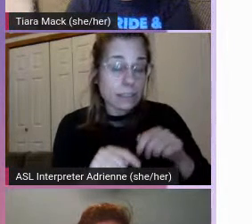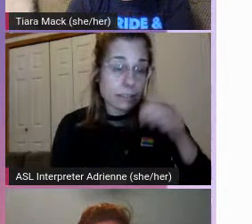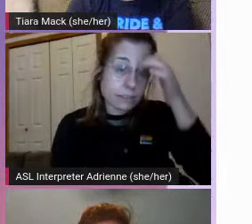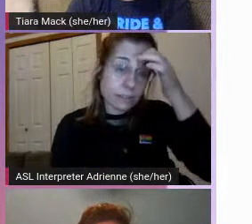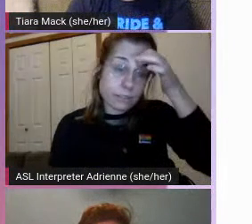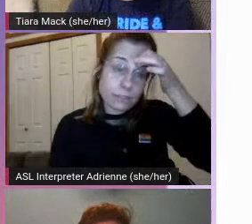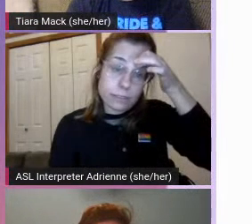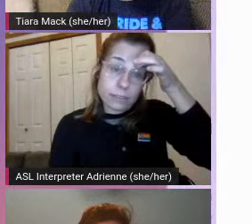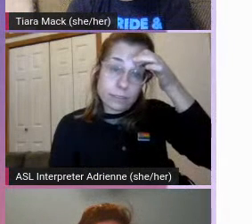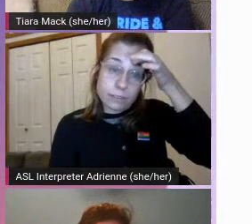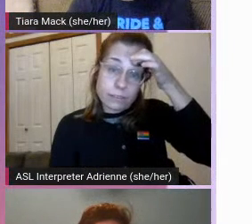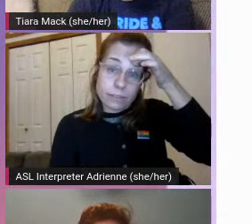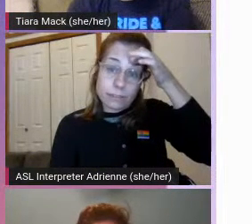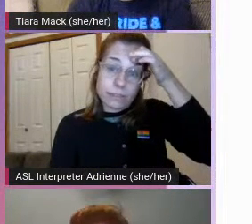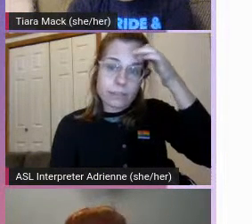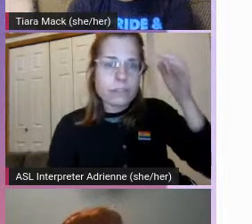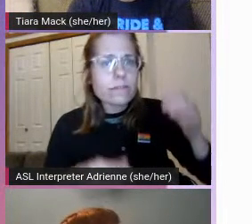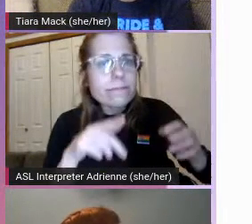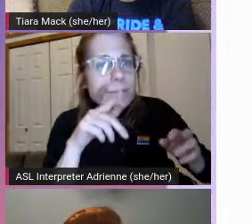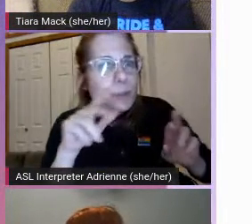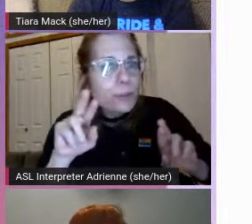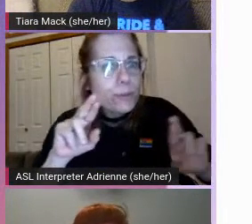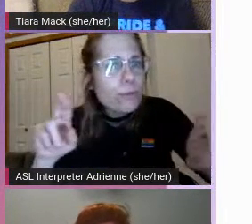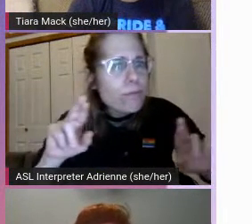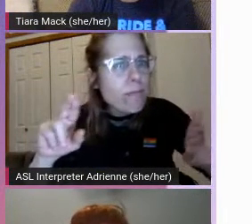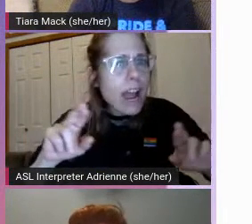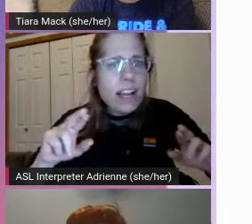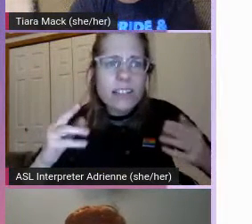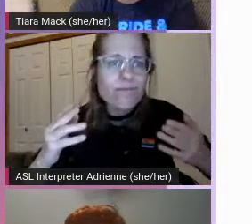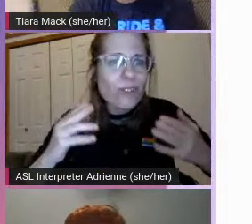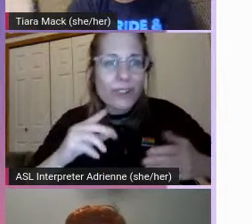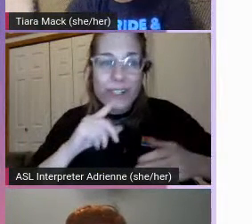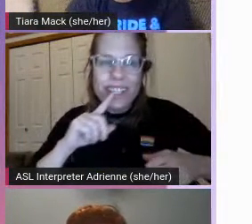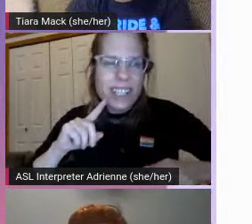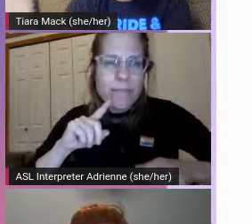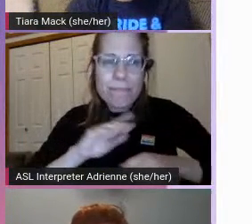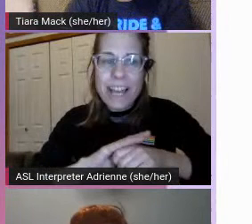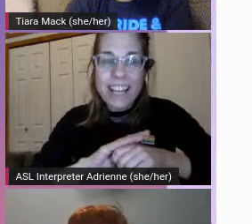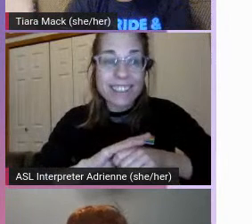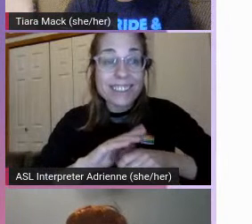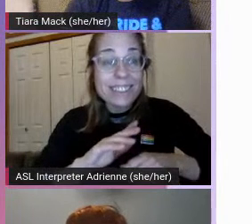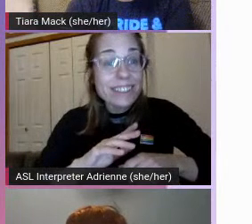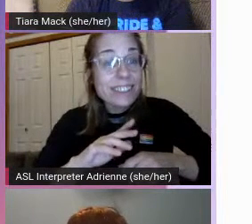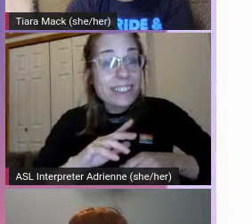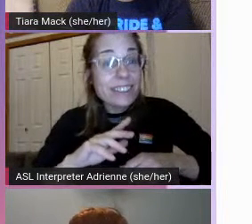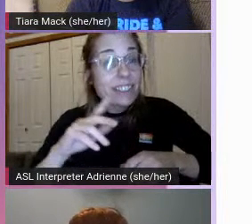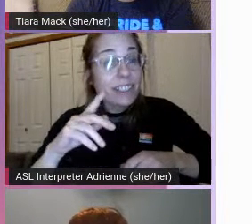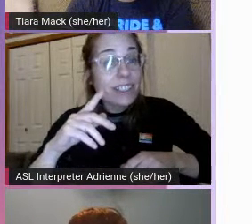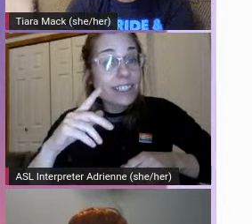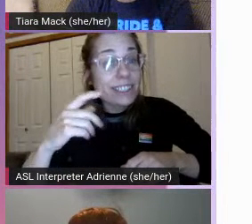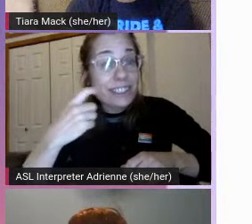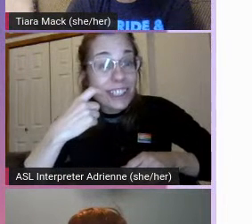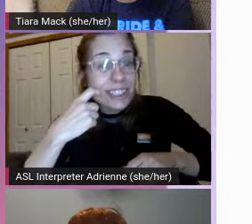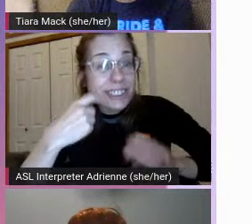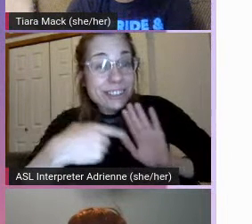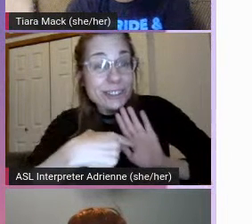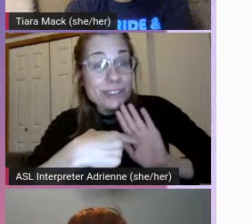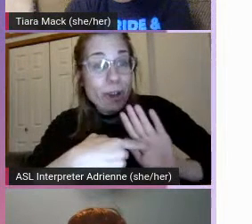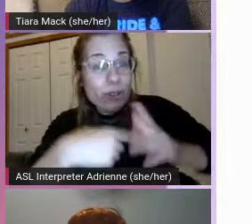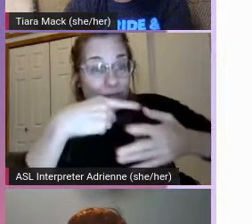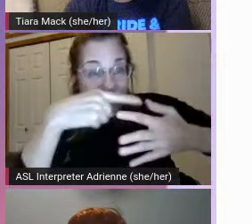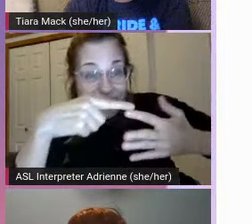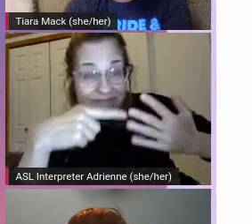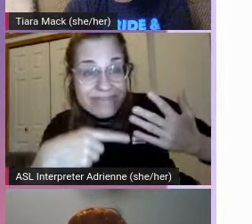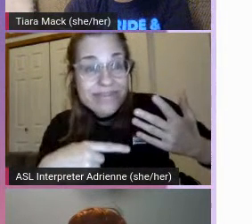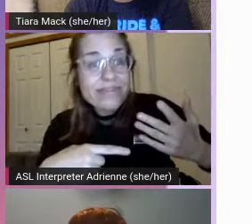So, who is ready to make some commitments to one of those things that we have that we had on our previous slide?